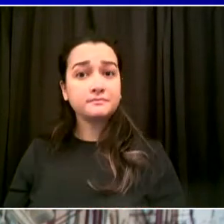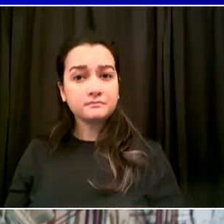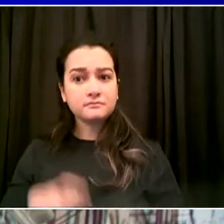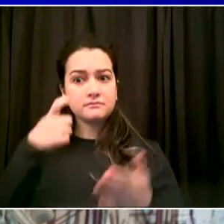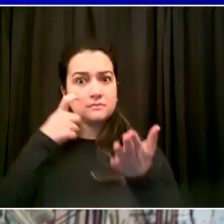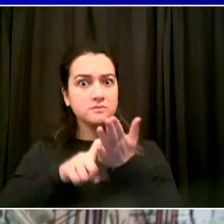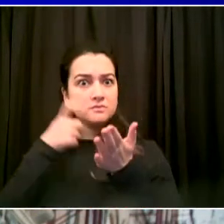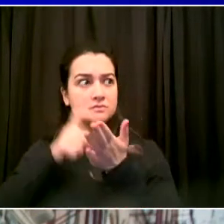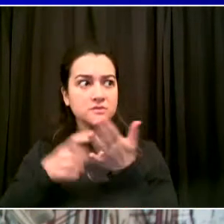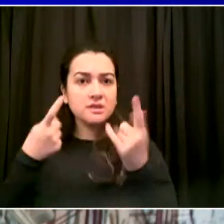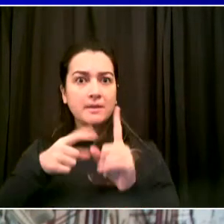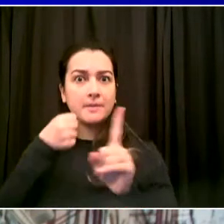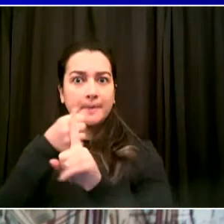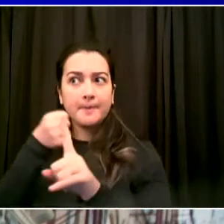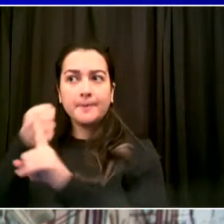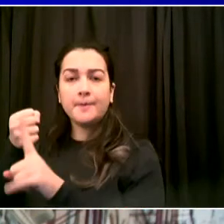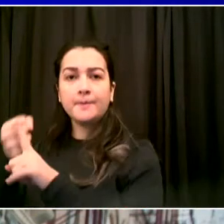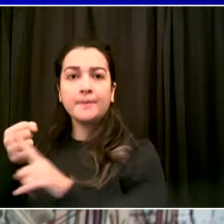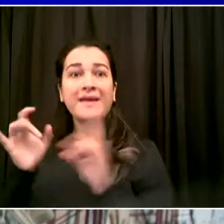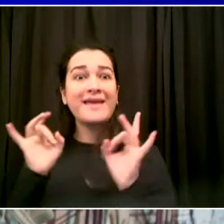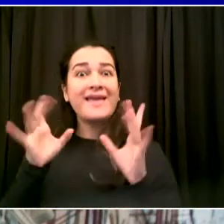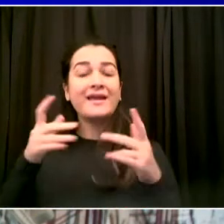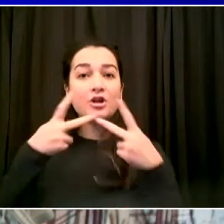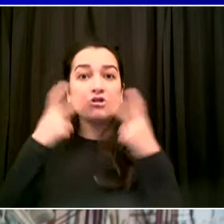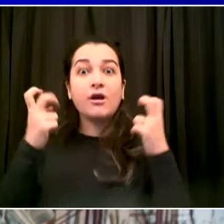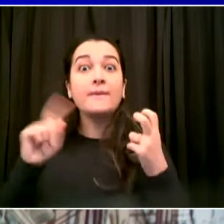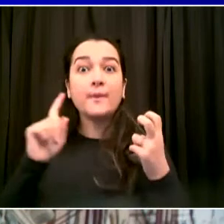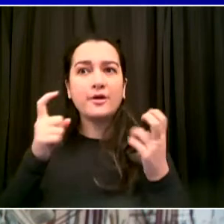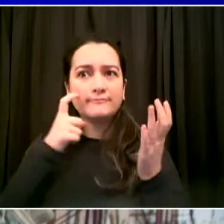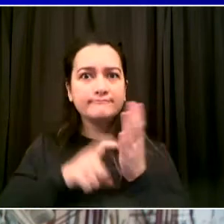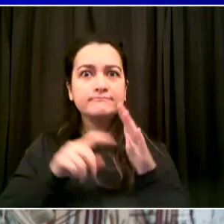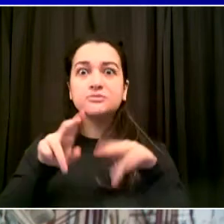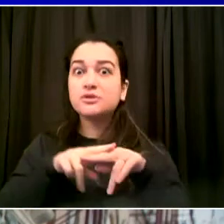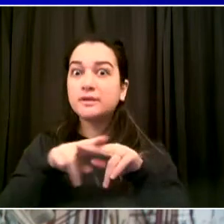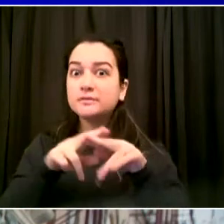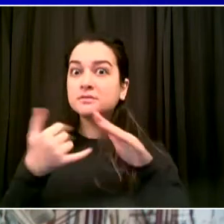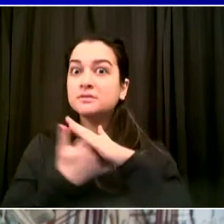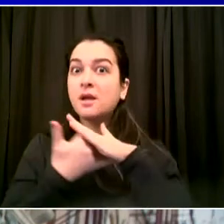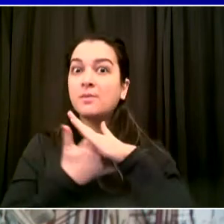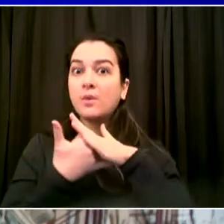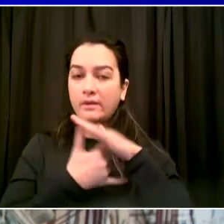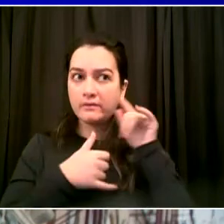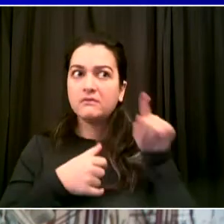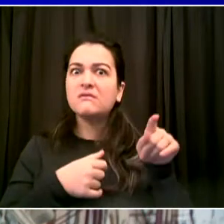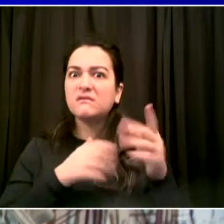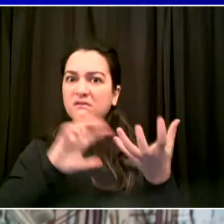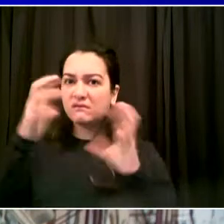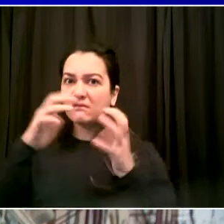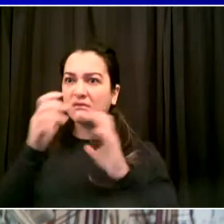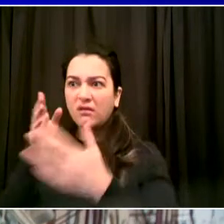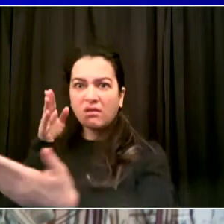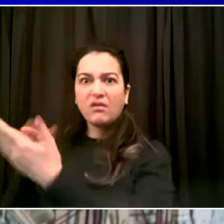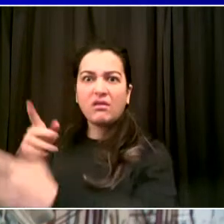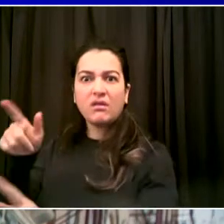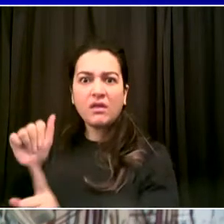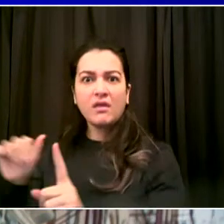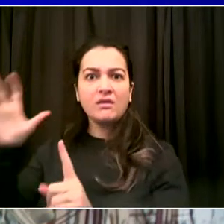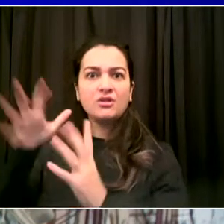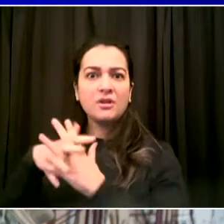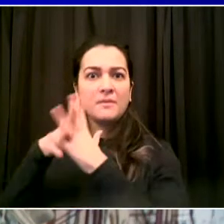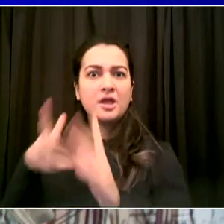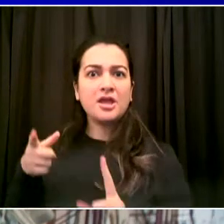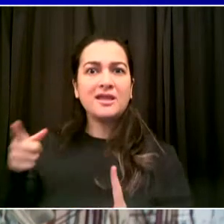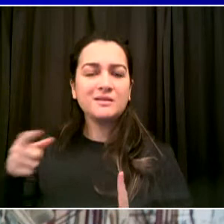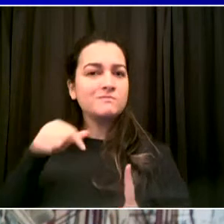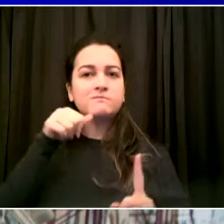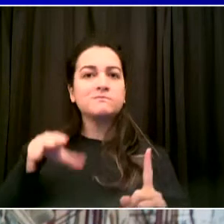that presence is there, and the NYPD is watching to protect folks and stop these horrible hate actions. We're going to be doing